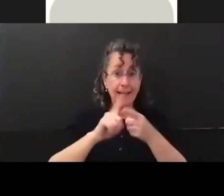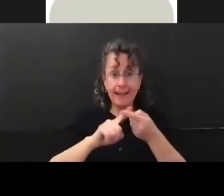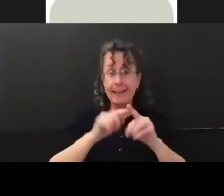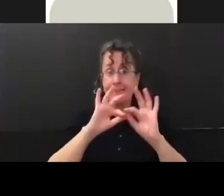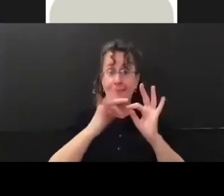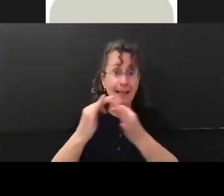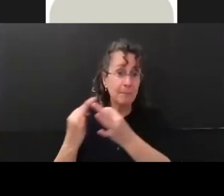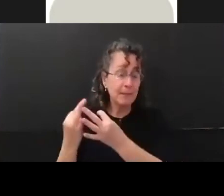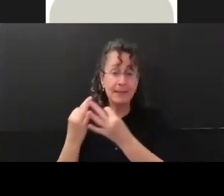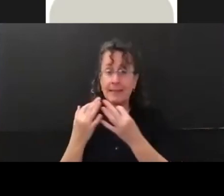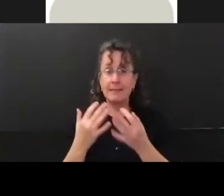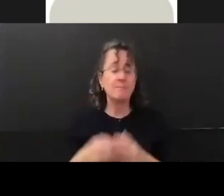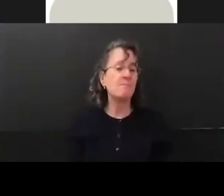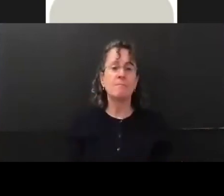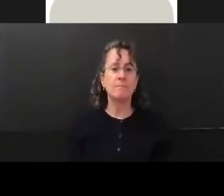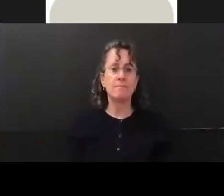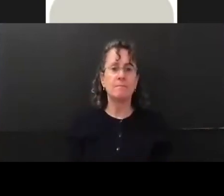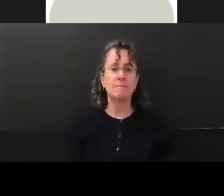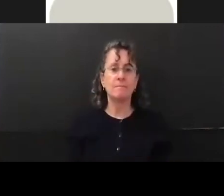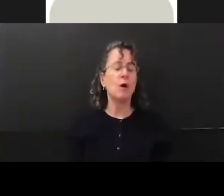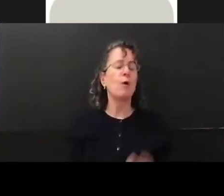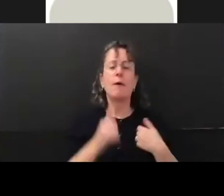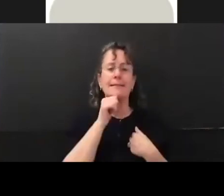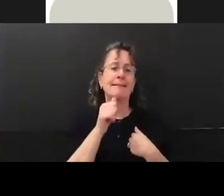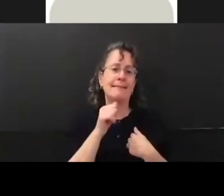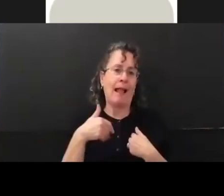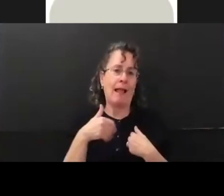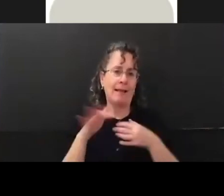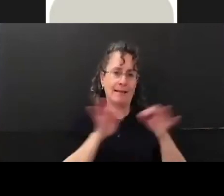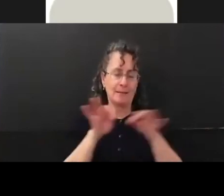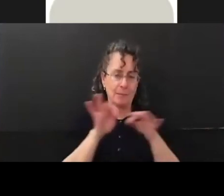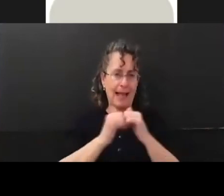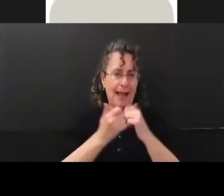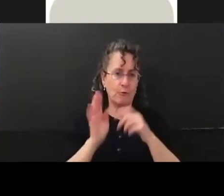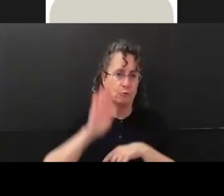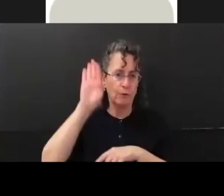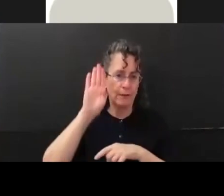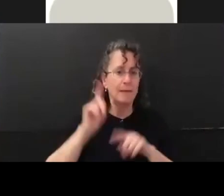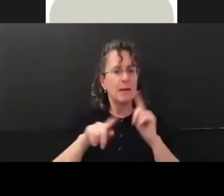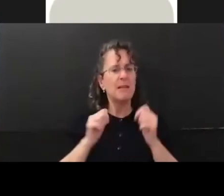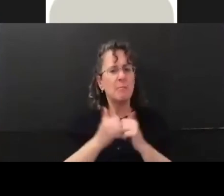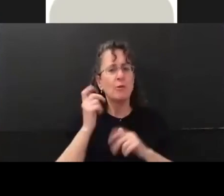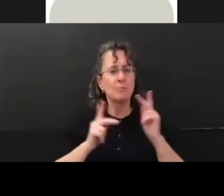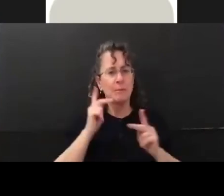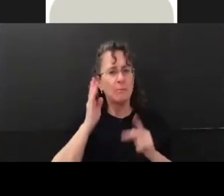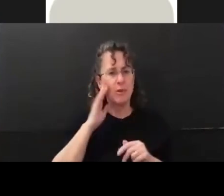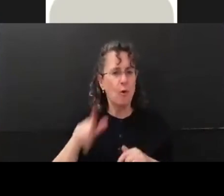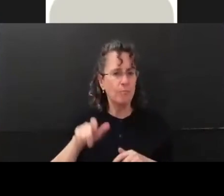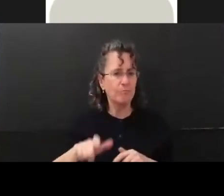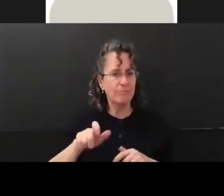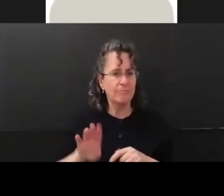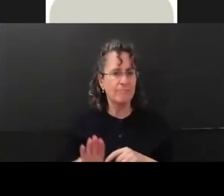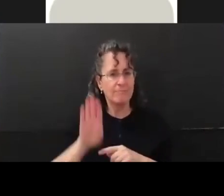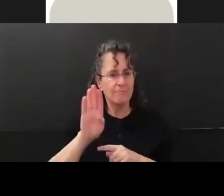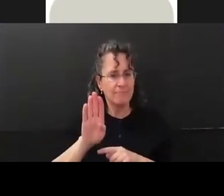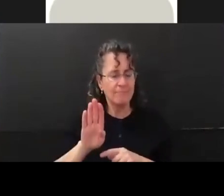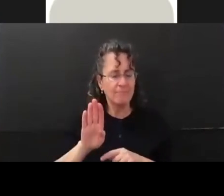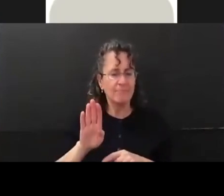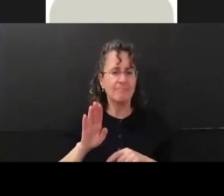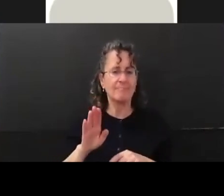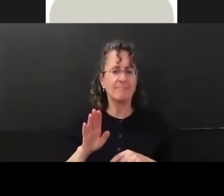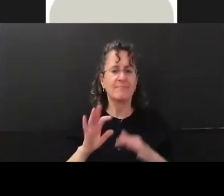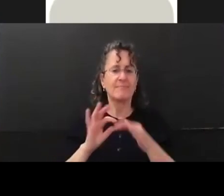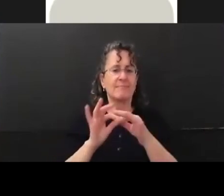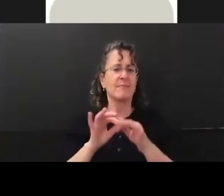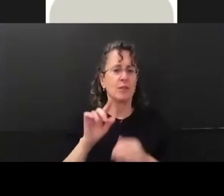well, I didn't explain the raise of hand, of course, but I'm assuming most people know how to do that. So I don't